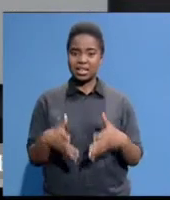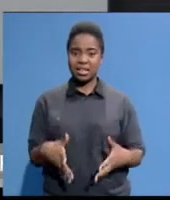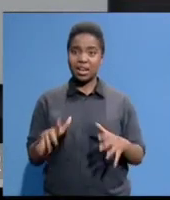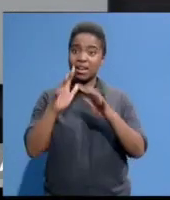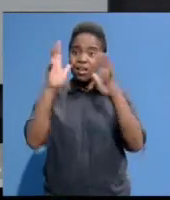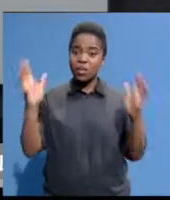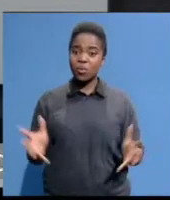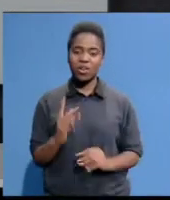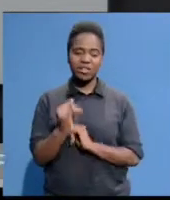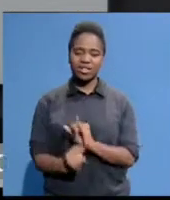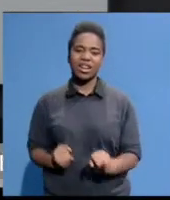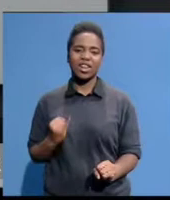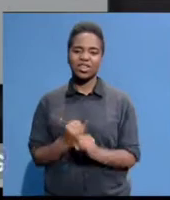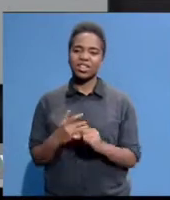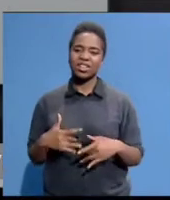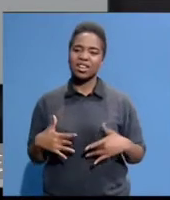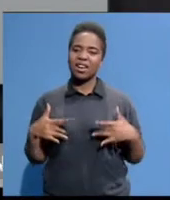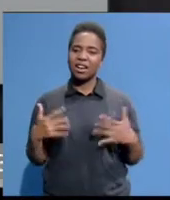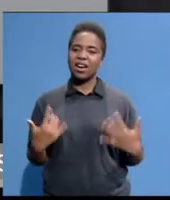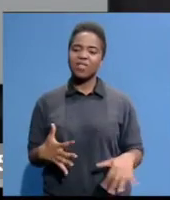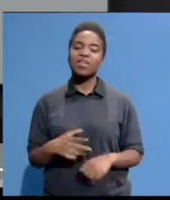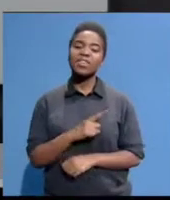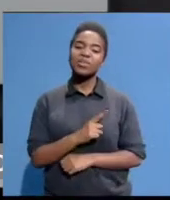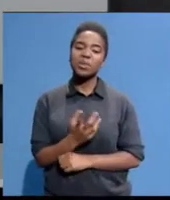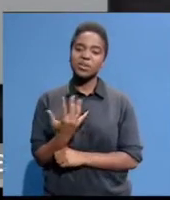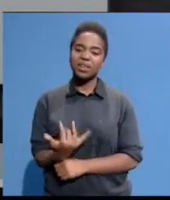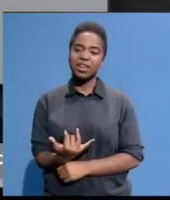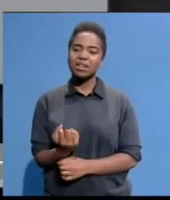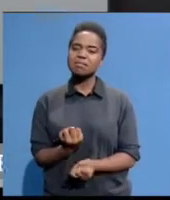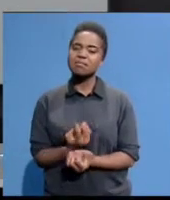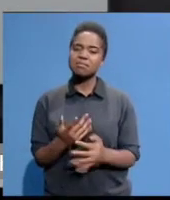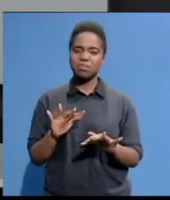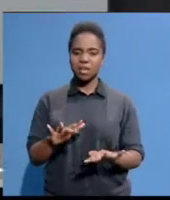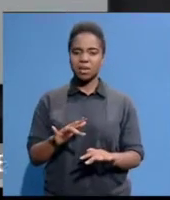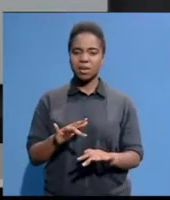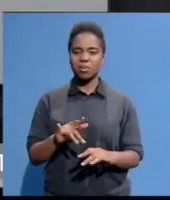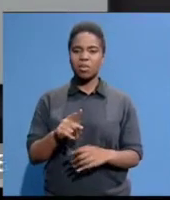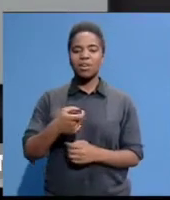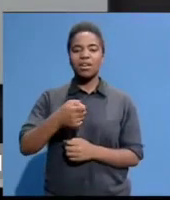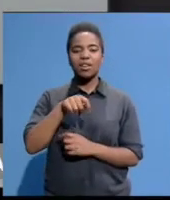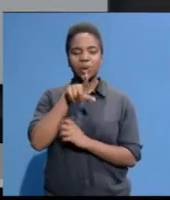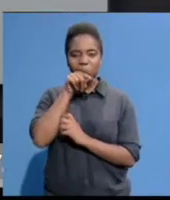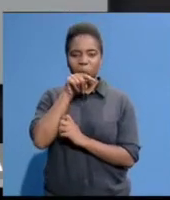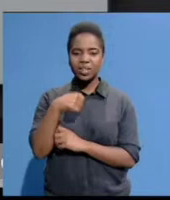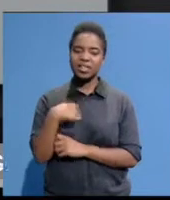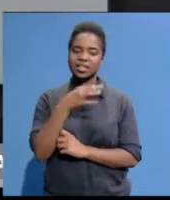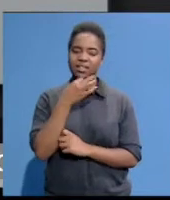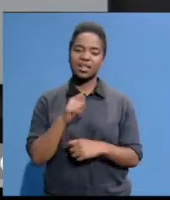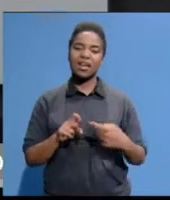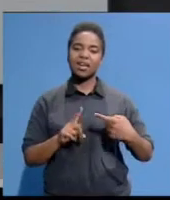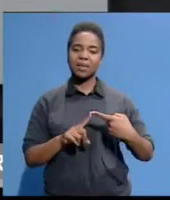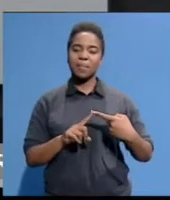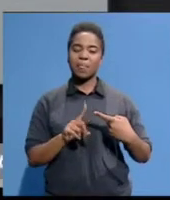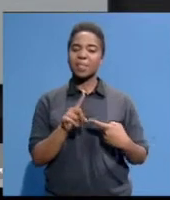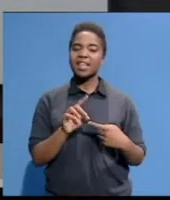the international sphere of life. And that is why today a lot of you on Twitter as well have been reacting. Here Candy was saying that